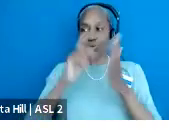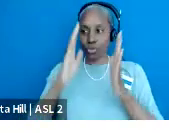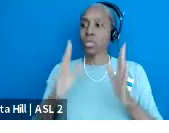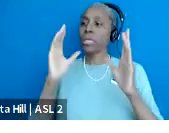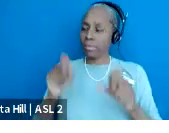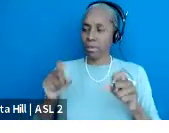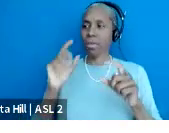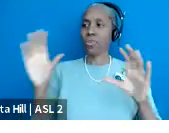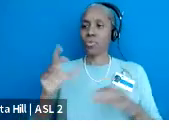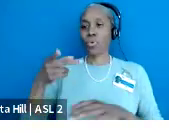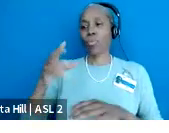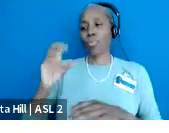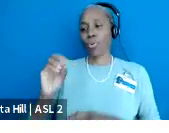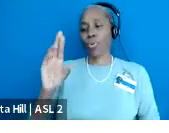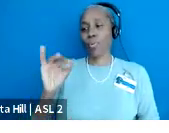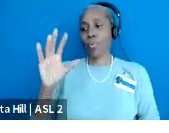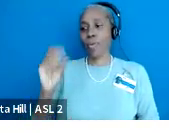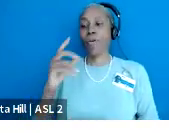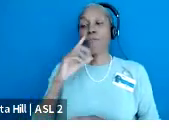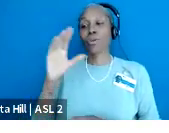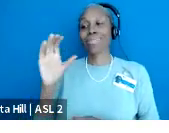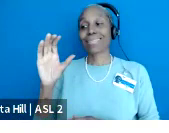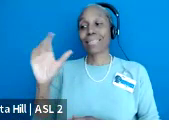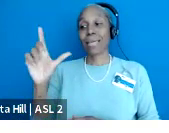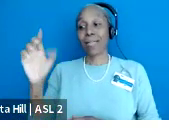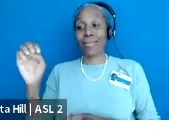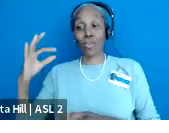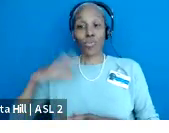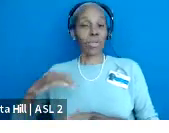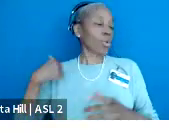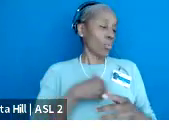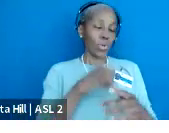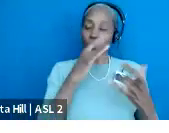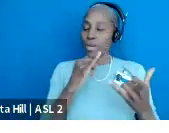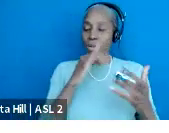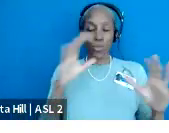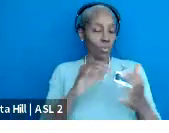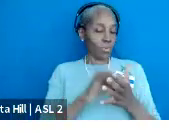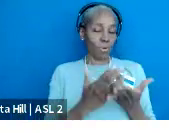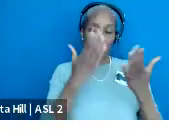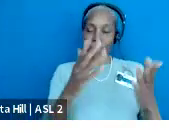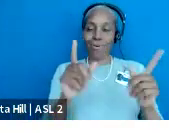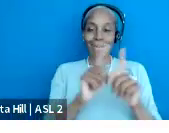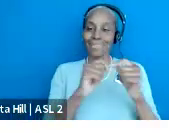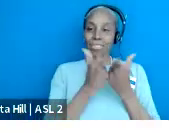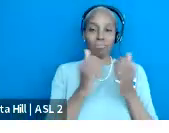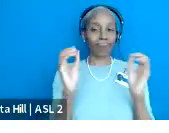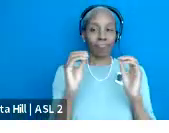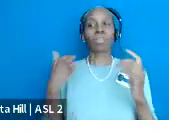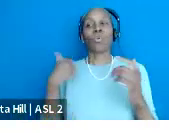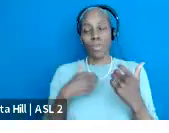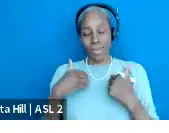pro bono work for CLE credit. That is not something that we're currently doing or offering as an agency. We have